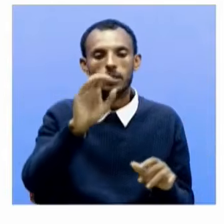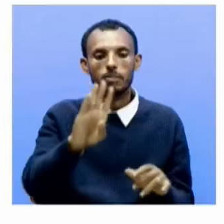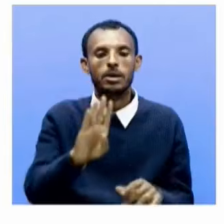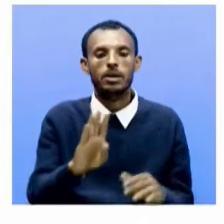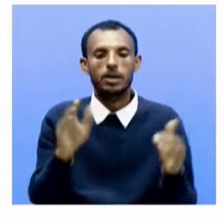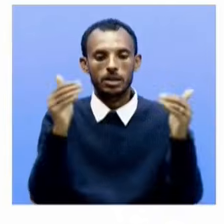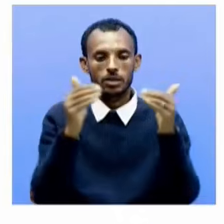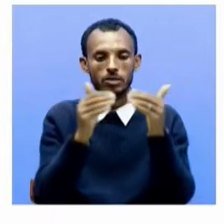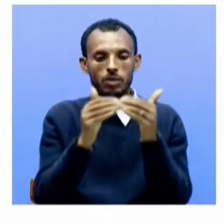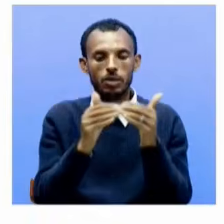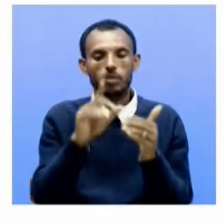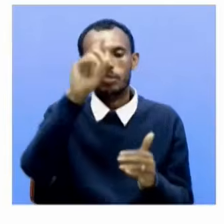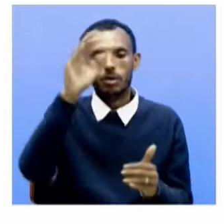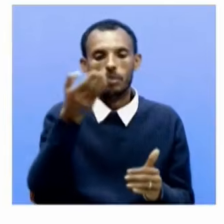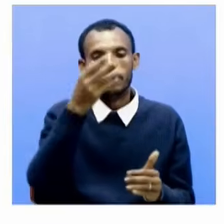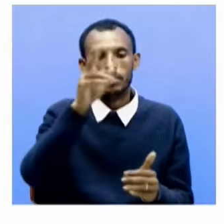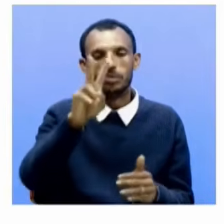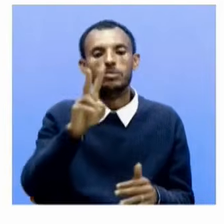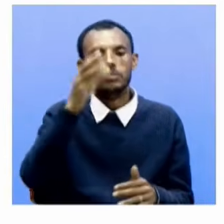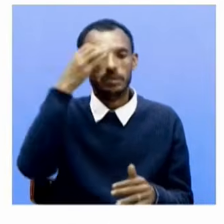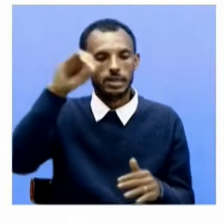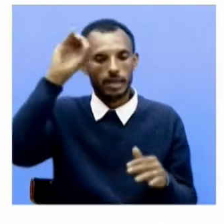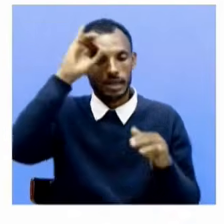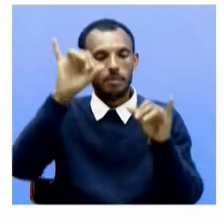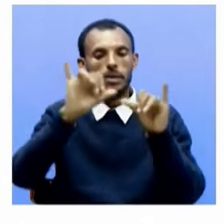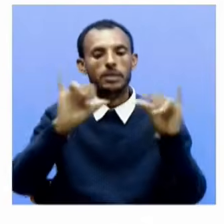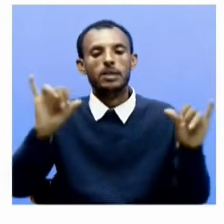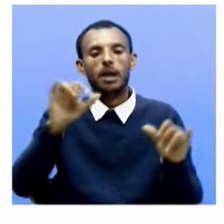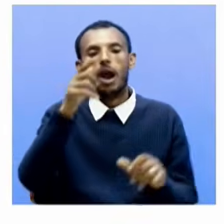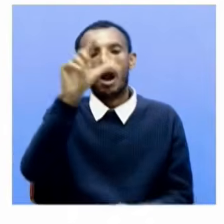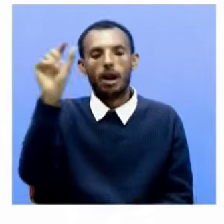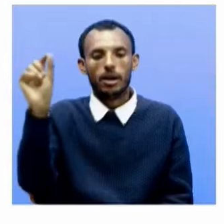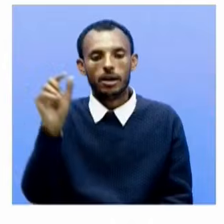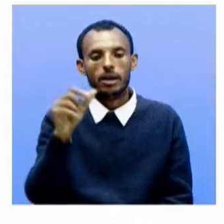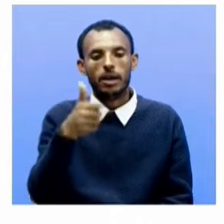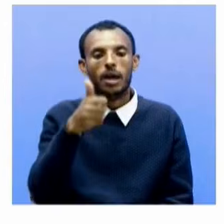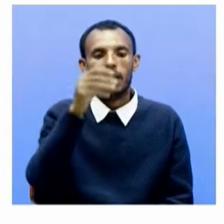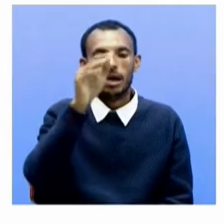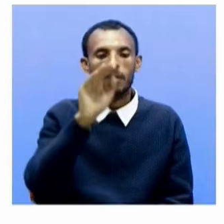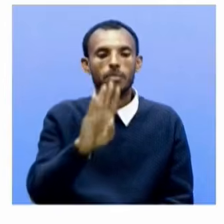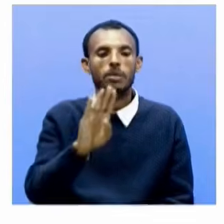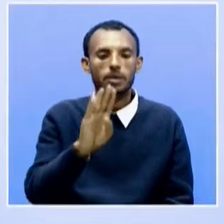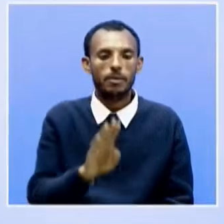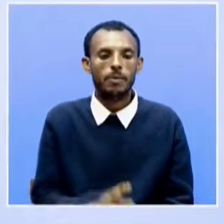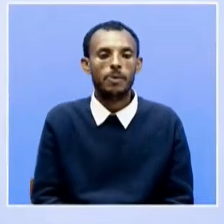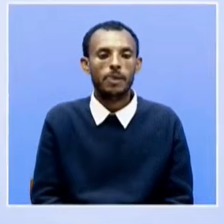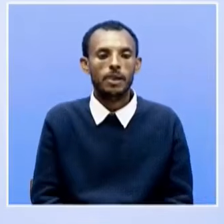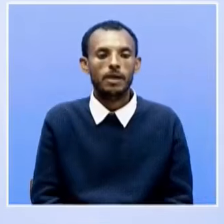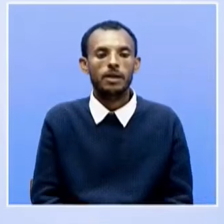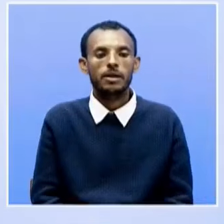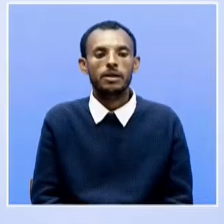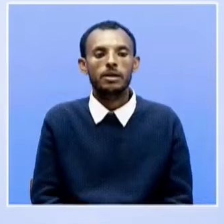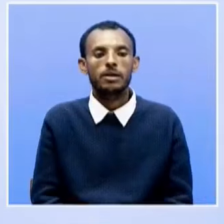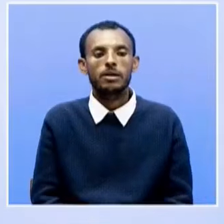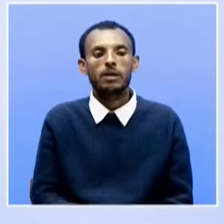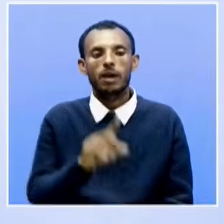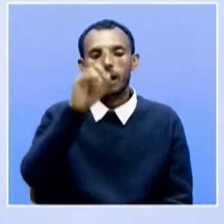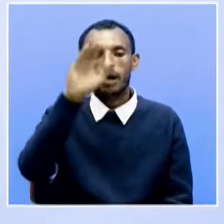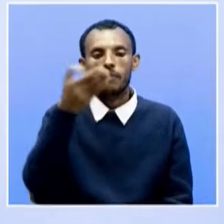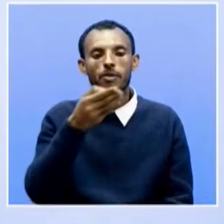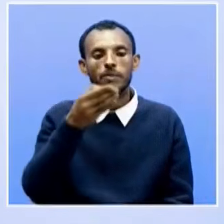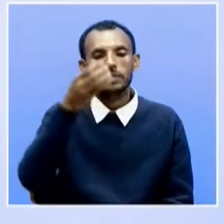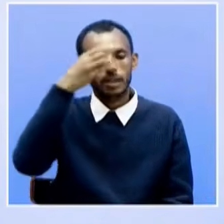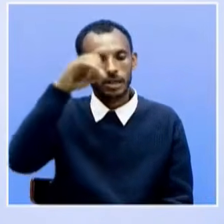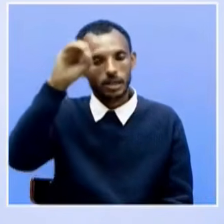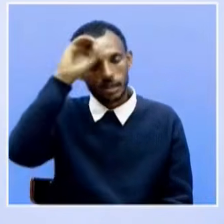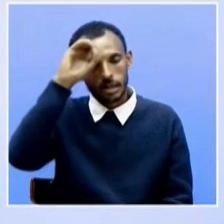is half of the degree measure of arc AB. Okay? Thank you. Half of the degree measure of